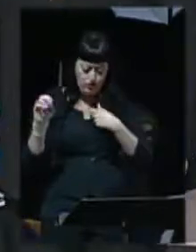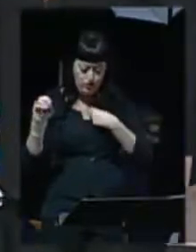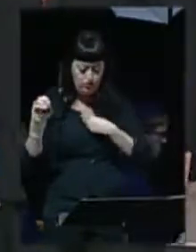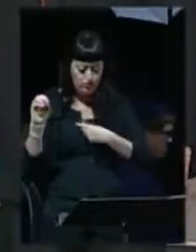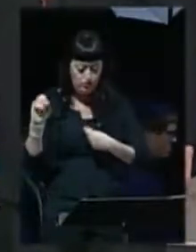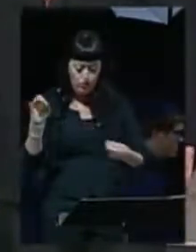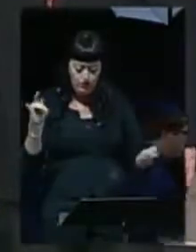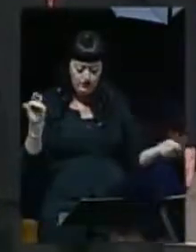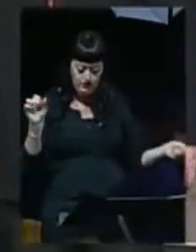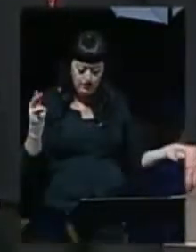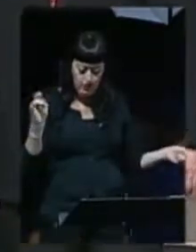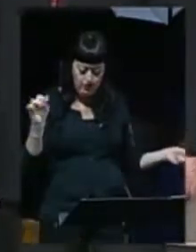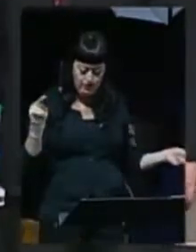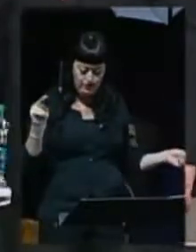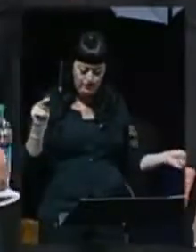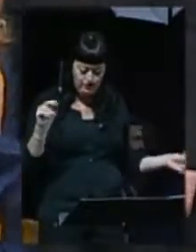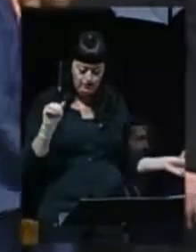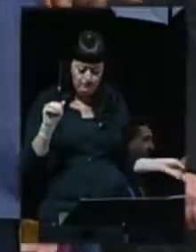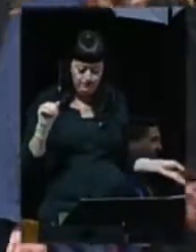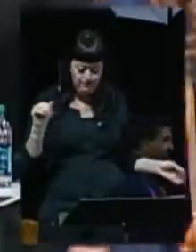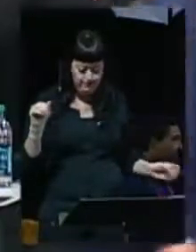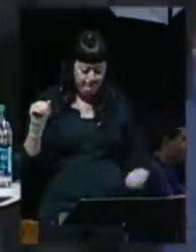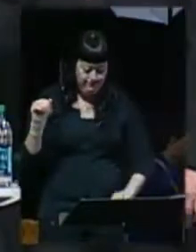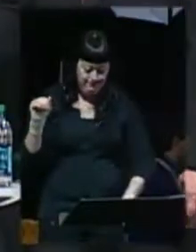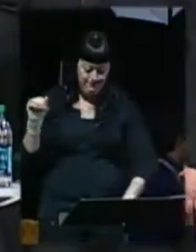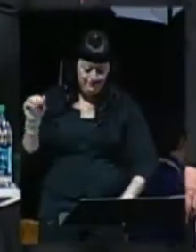Chandler Olivson Homan.